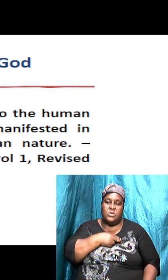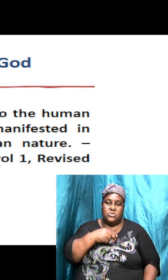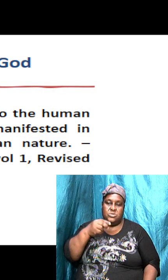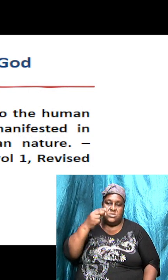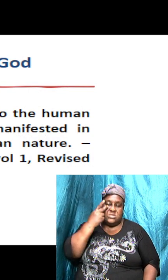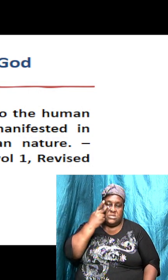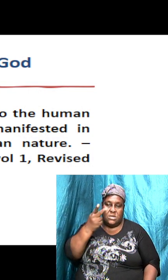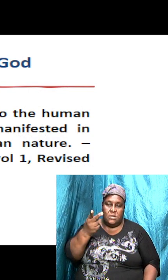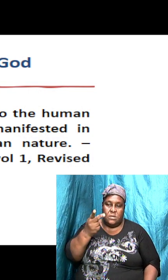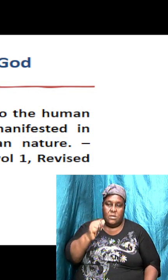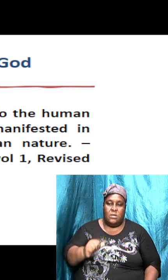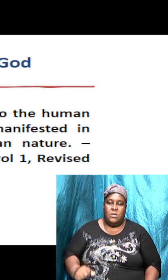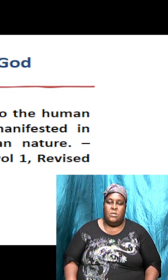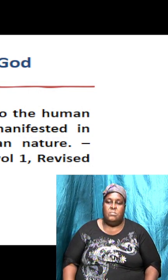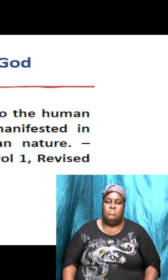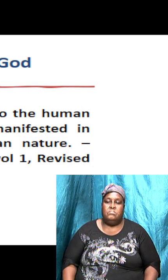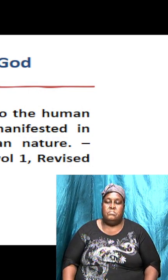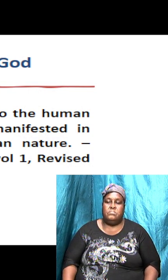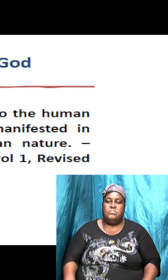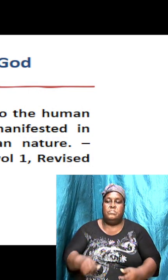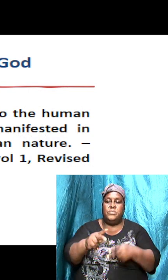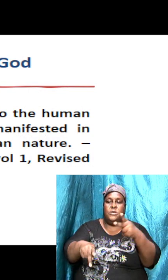note, saints of God,